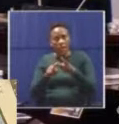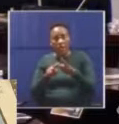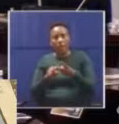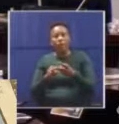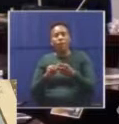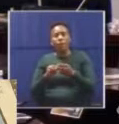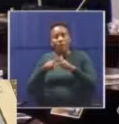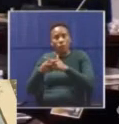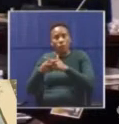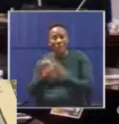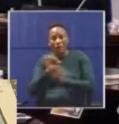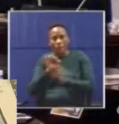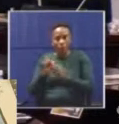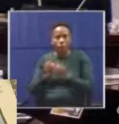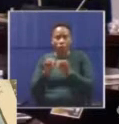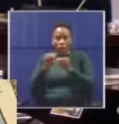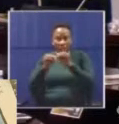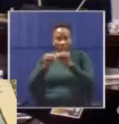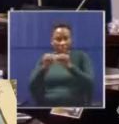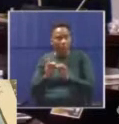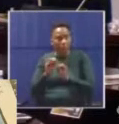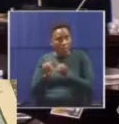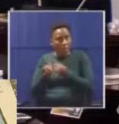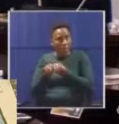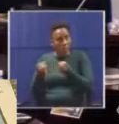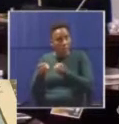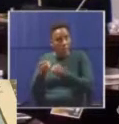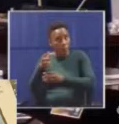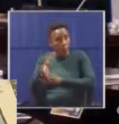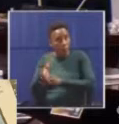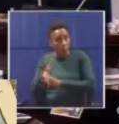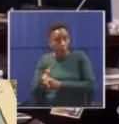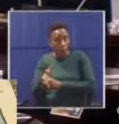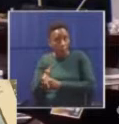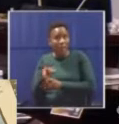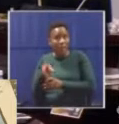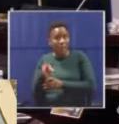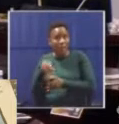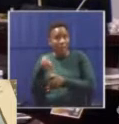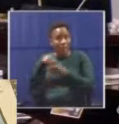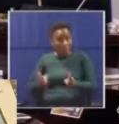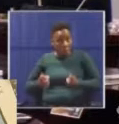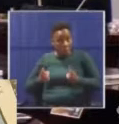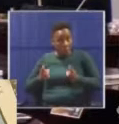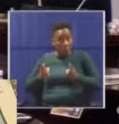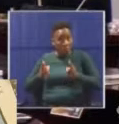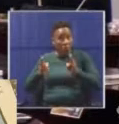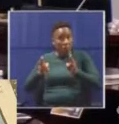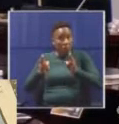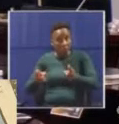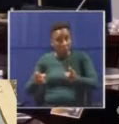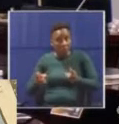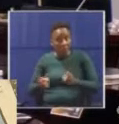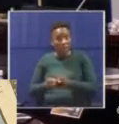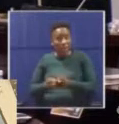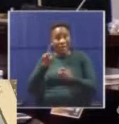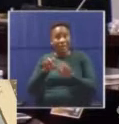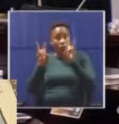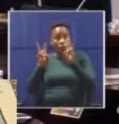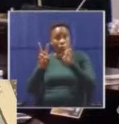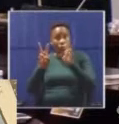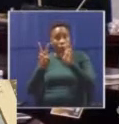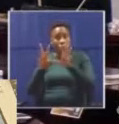major challenges in Transnet Freight Rail, is the issue relating to locomotives arising